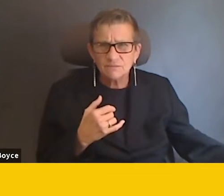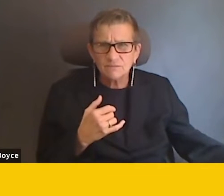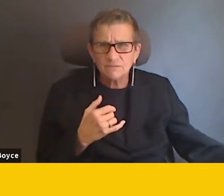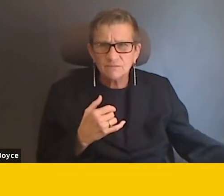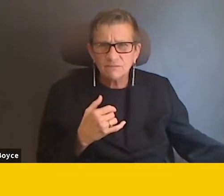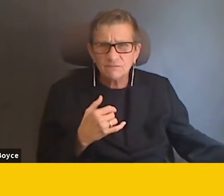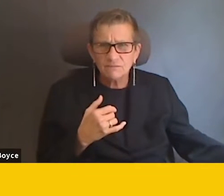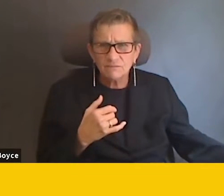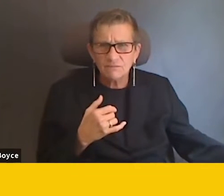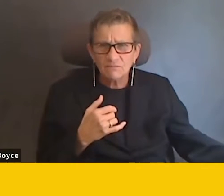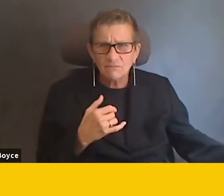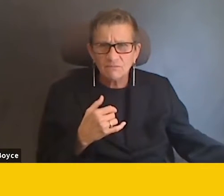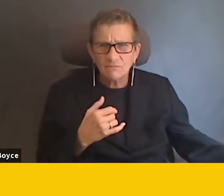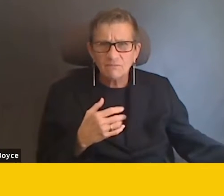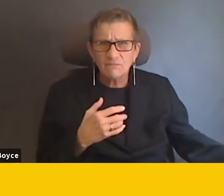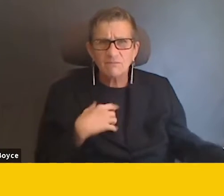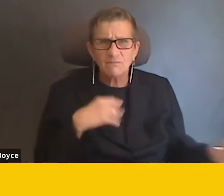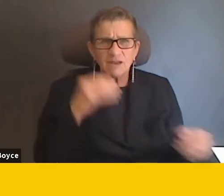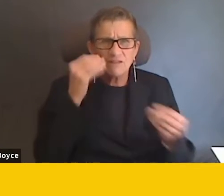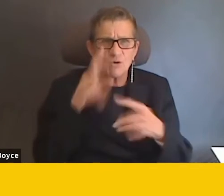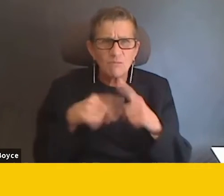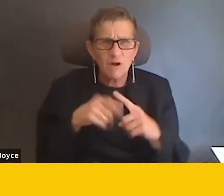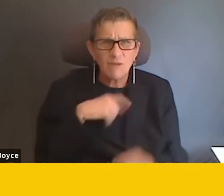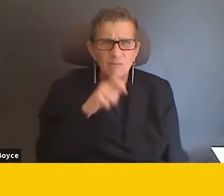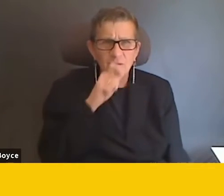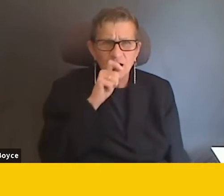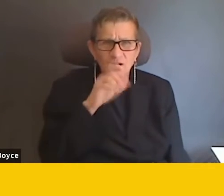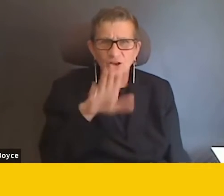some info about my microphone. I will try not to move.